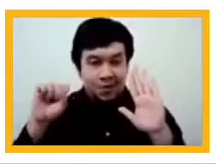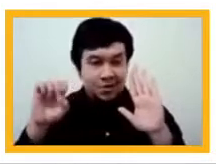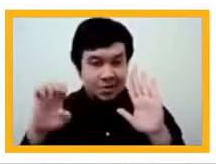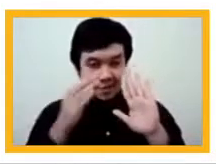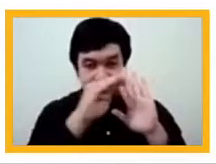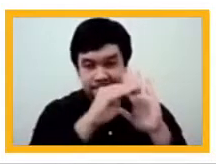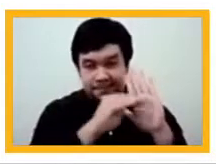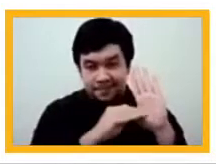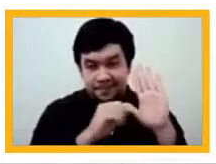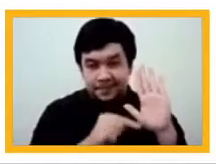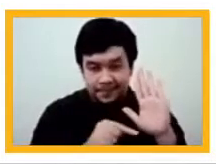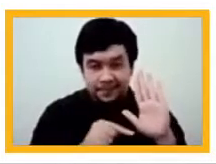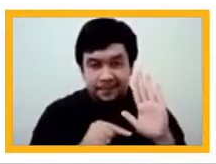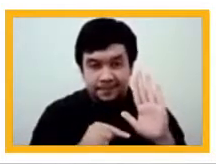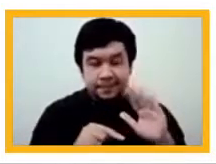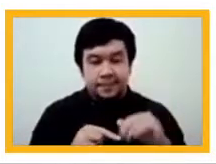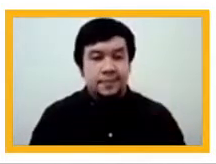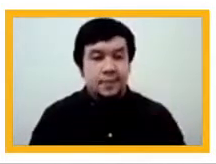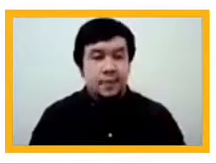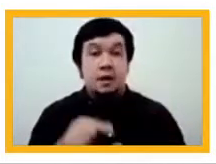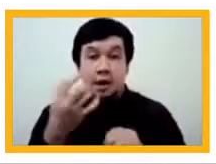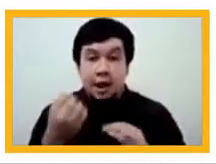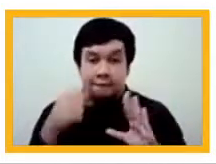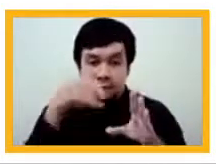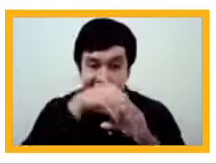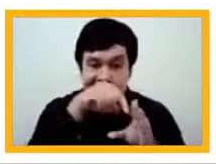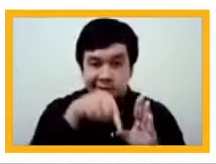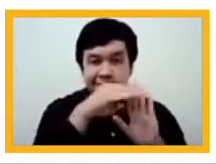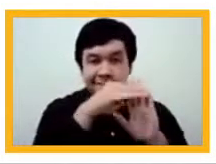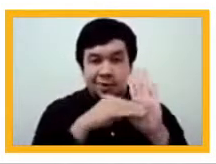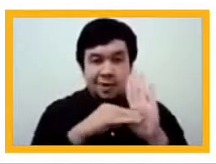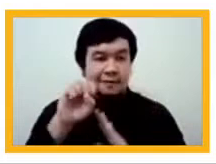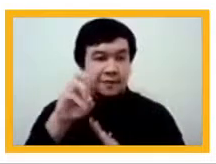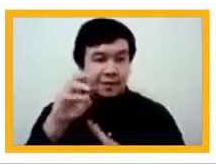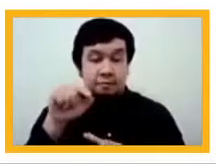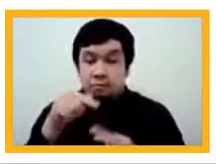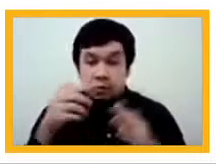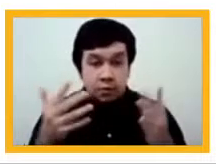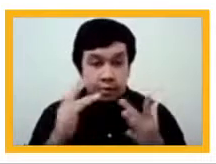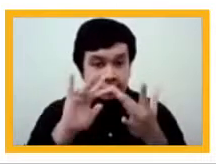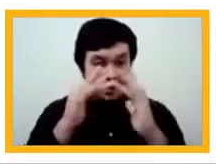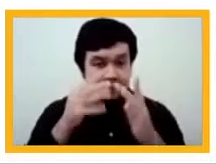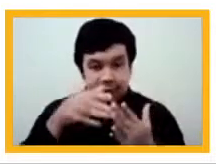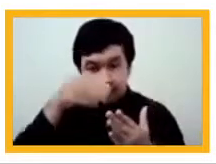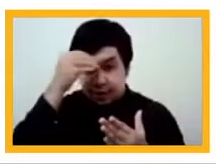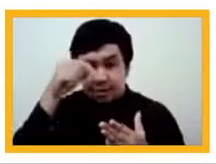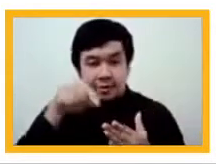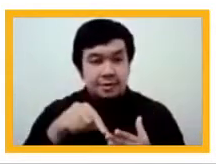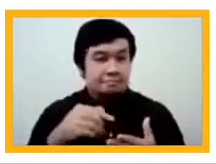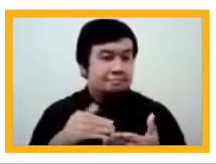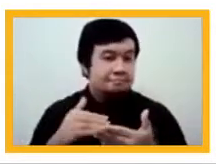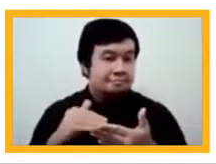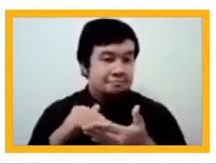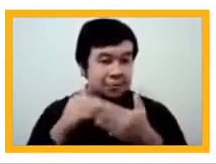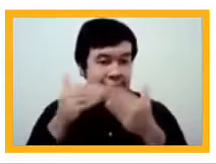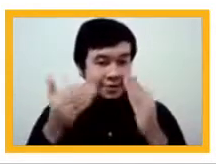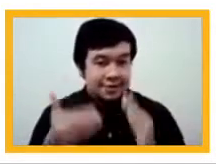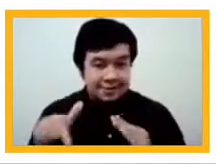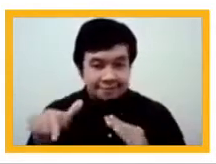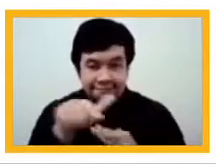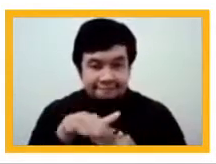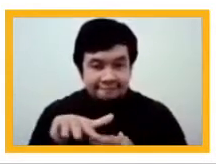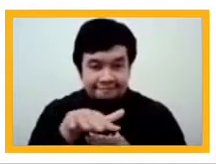for online education and sharing of our education. And from last year, because of COVID-19,